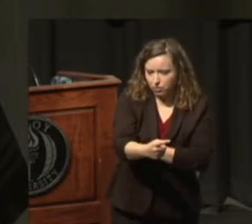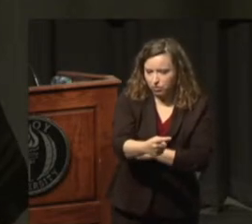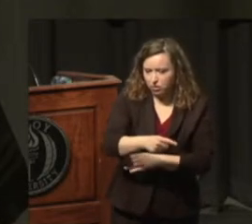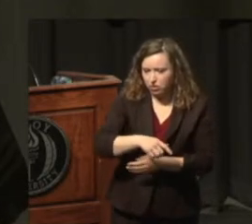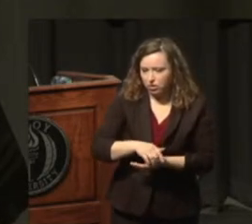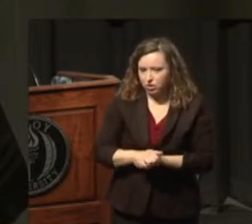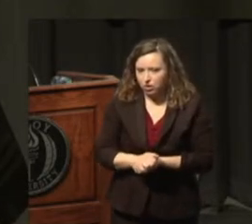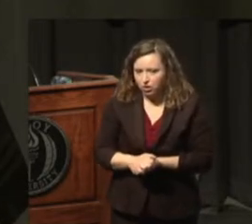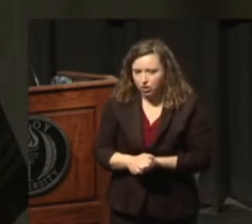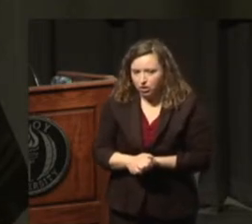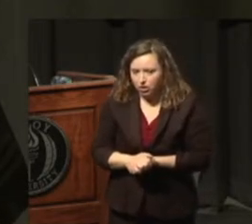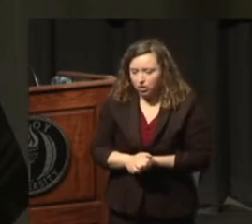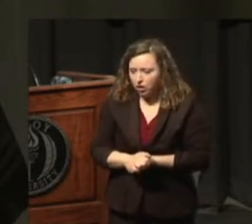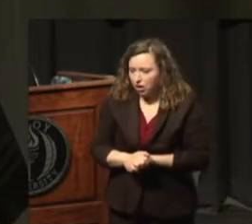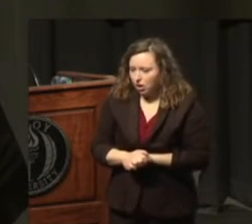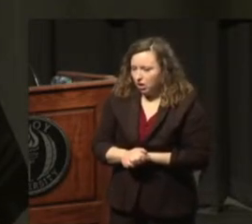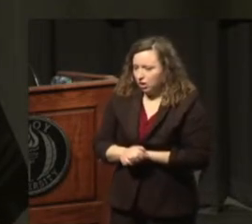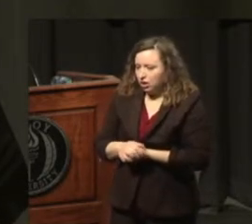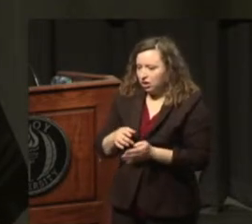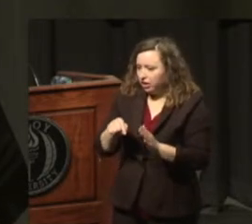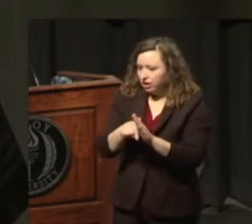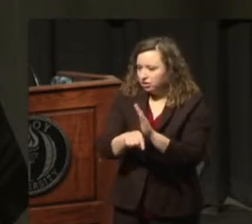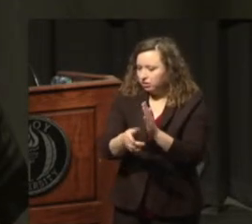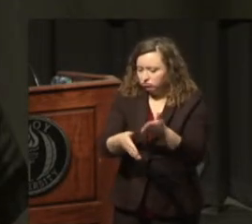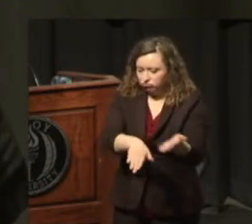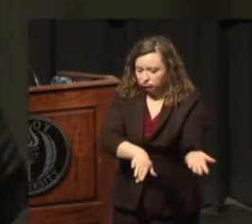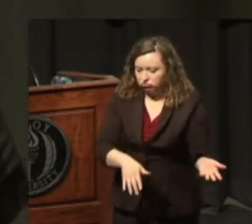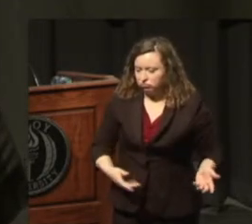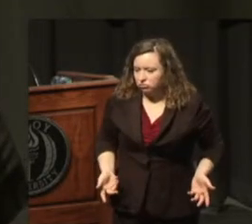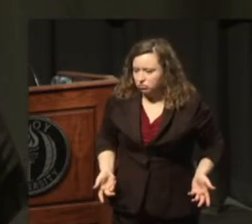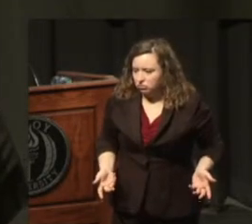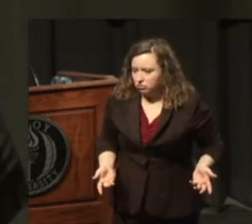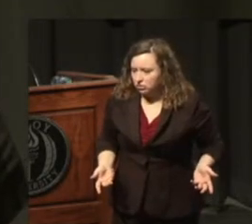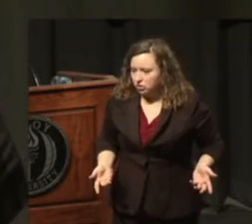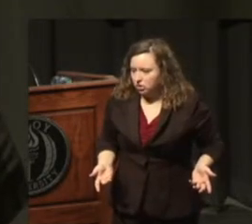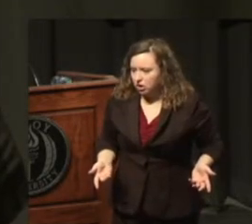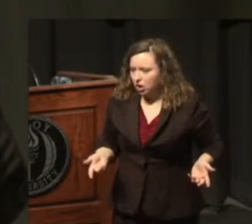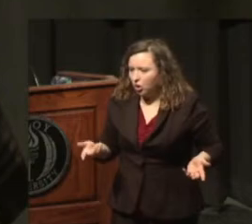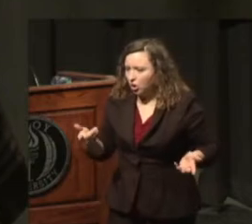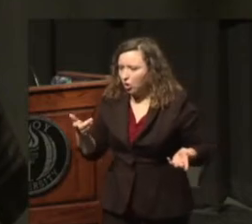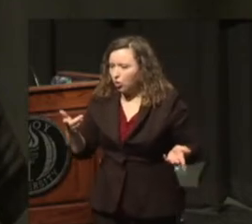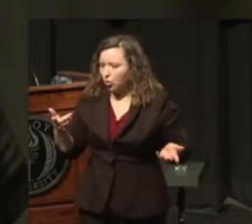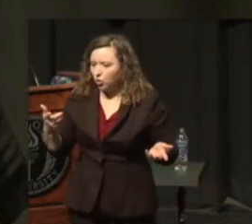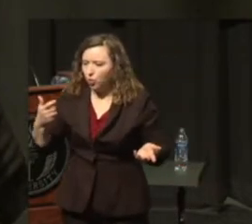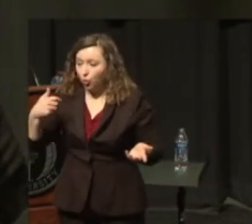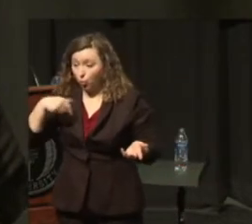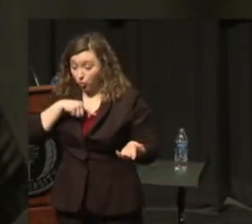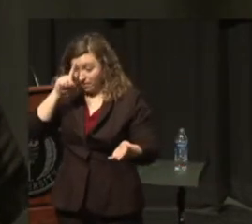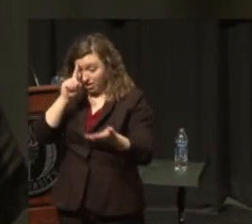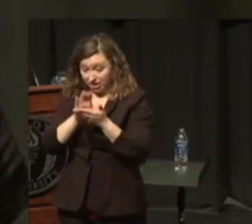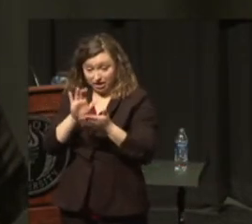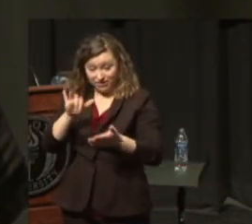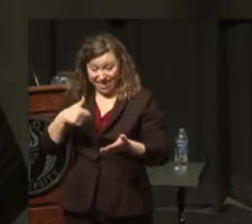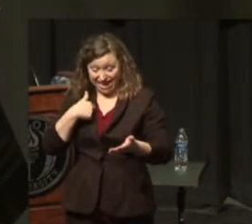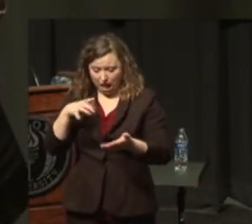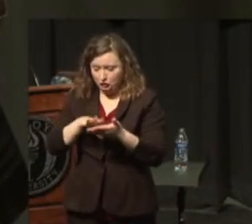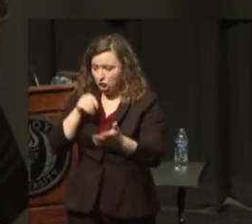And he kills him. And what we can glean from that And what I learned from